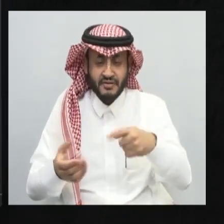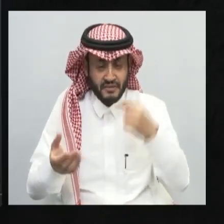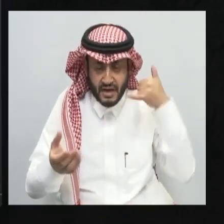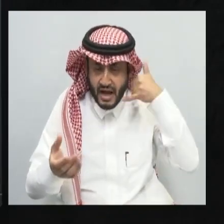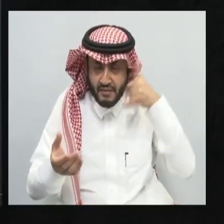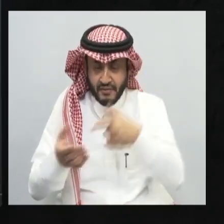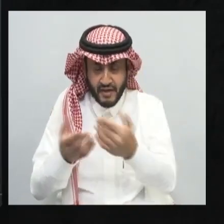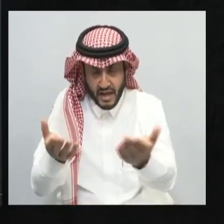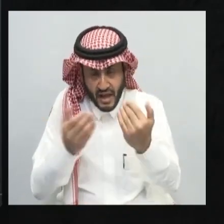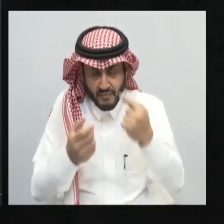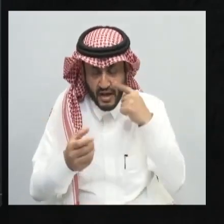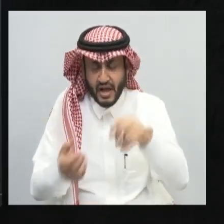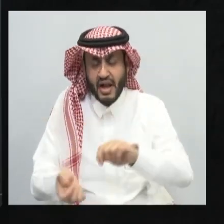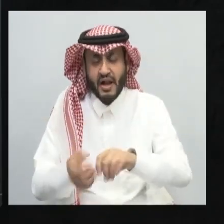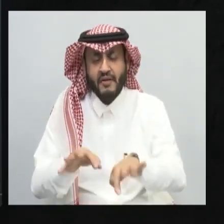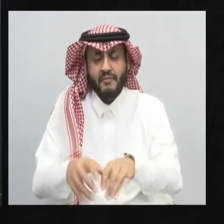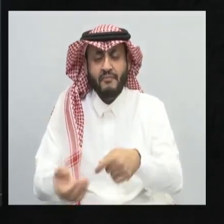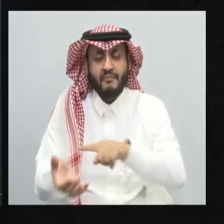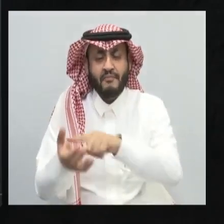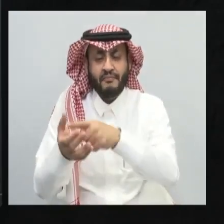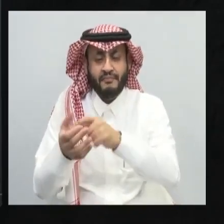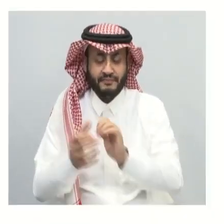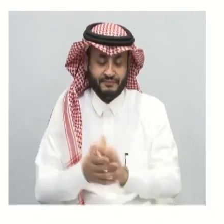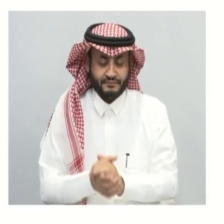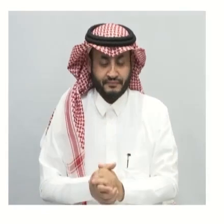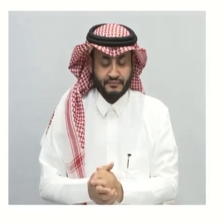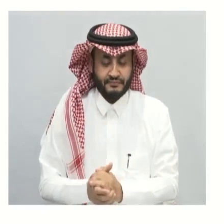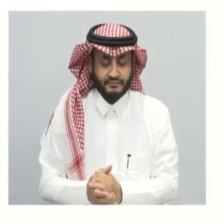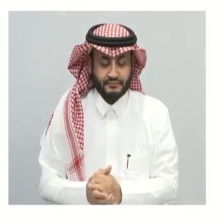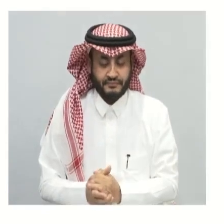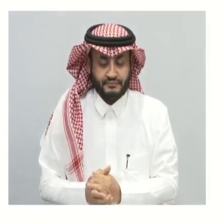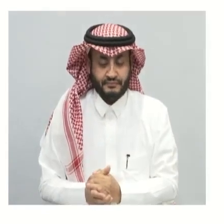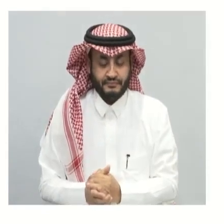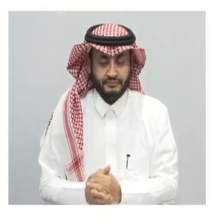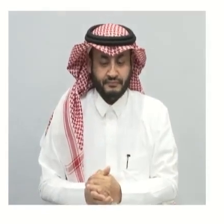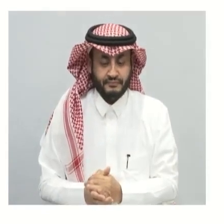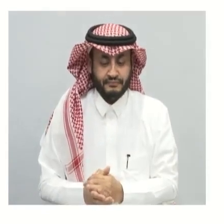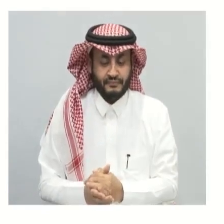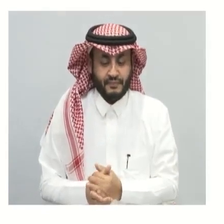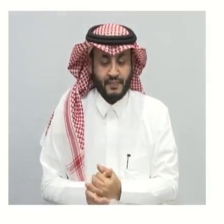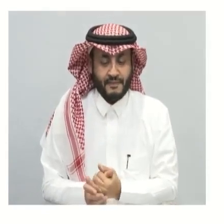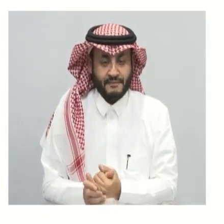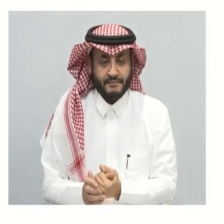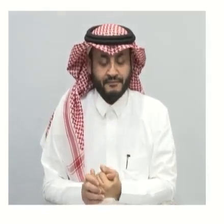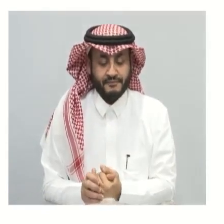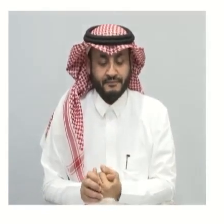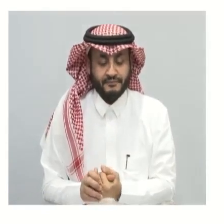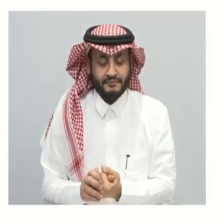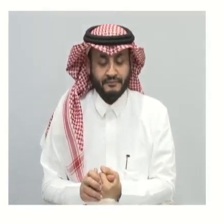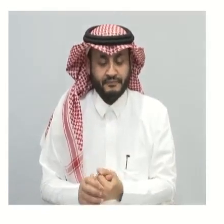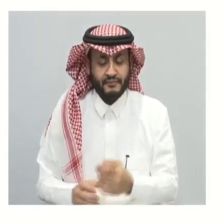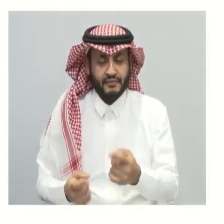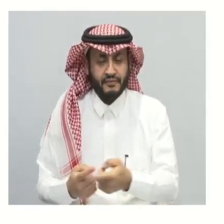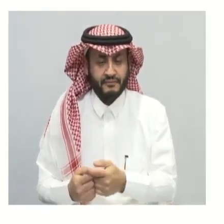he came in and fixed my computer. So I can say, I have or he had or got the